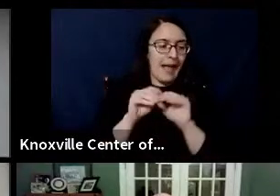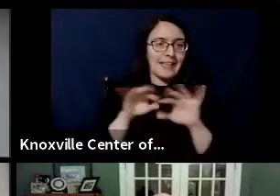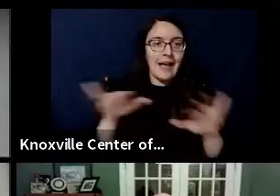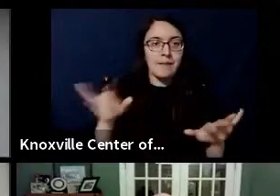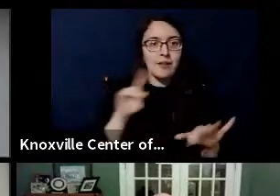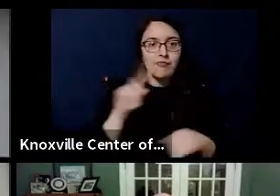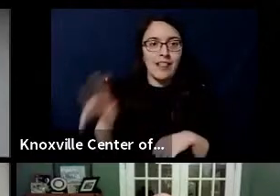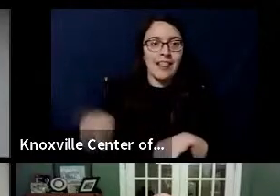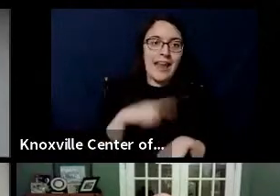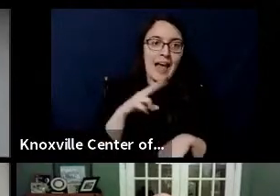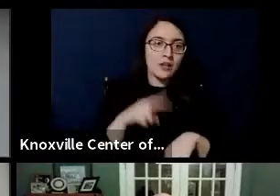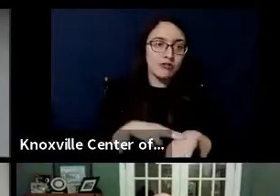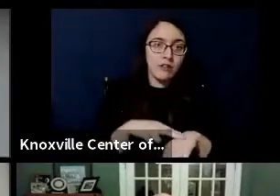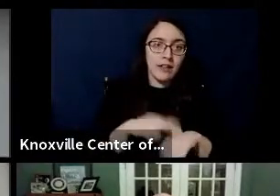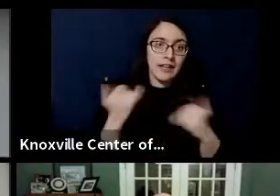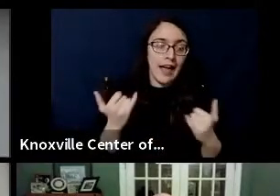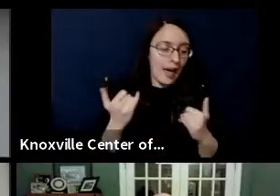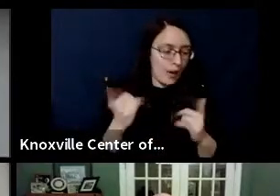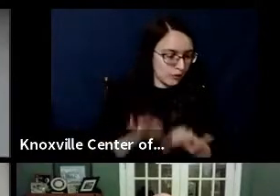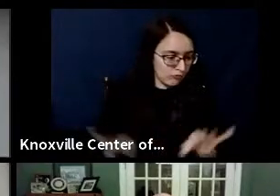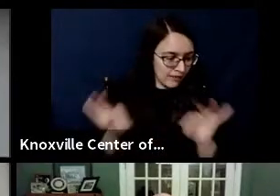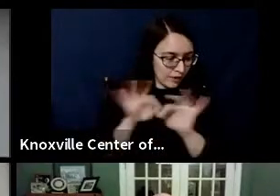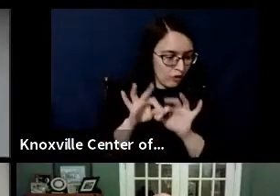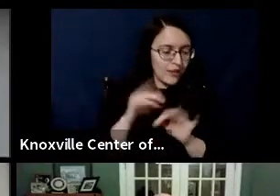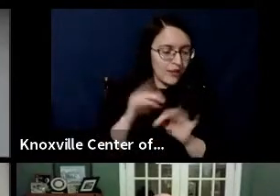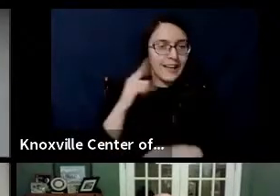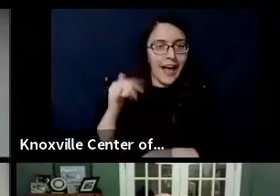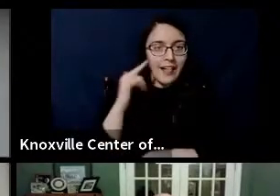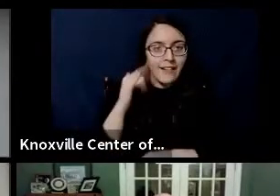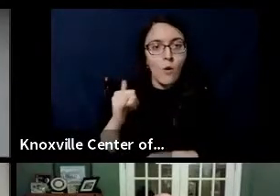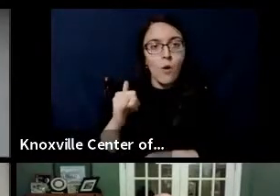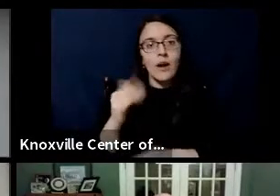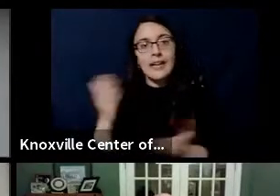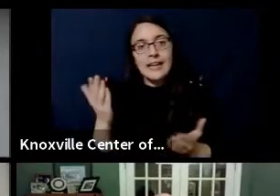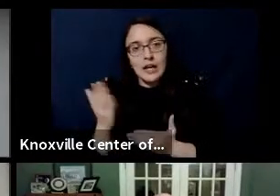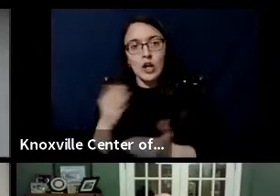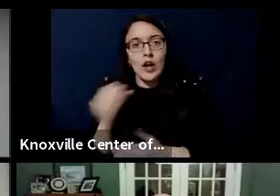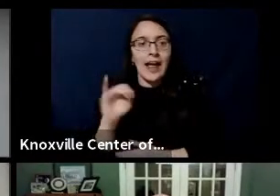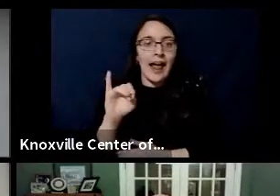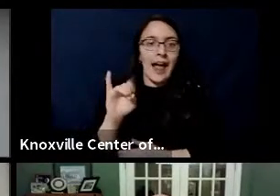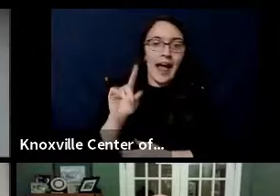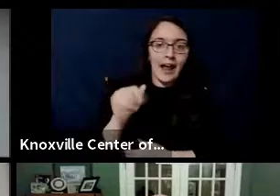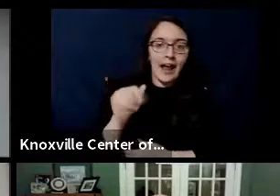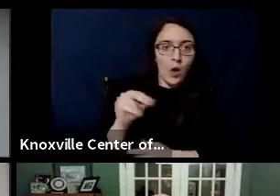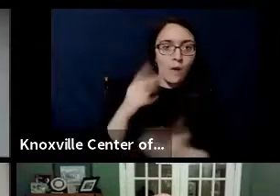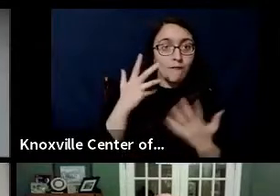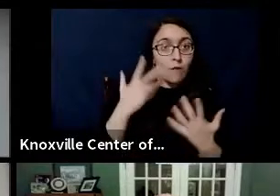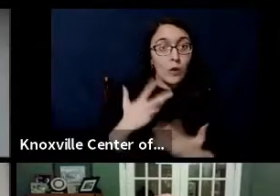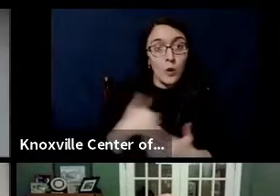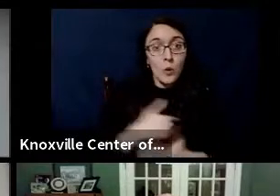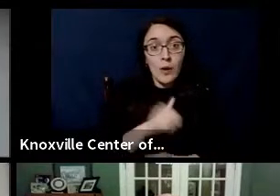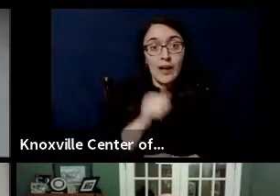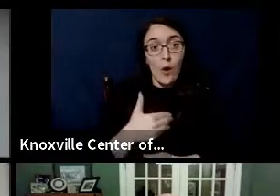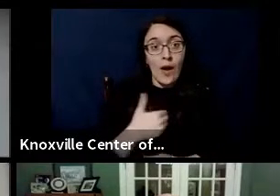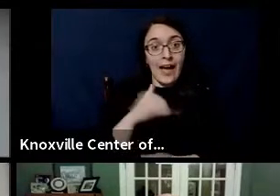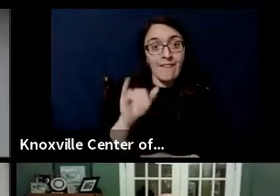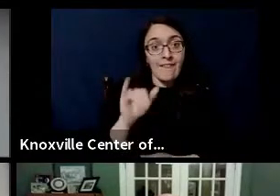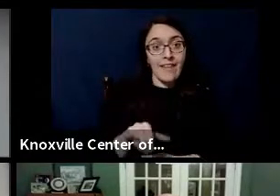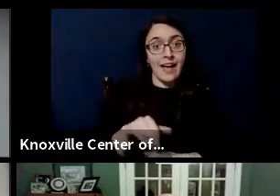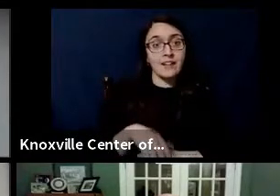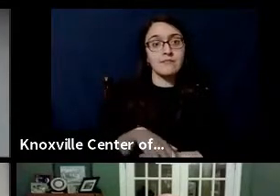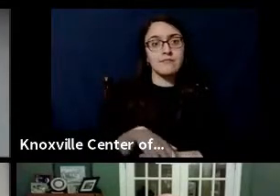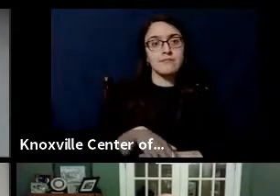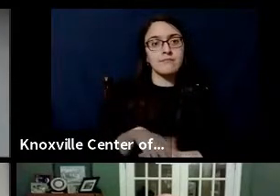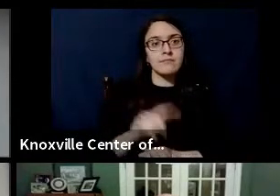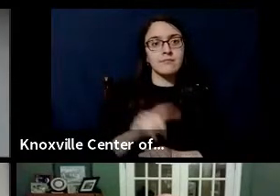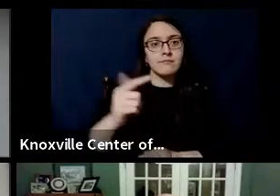pan-national. It's as critical in California as it is in Idaho as it is here. So unfortunately, we don't have that pool to draw from,